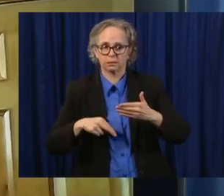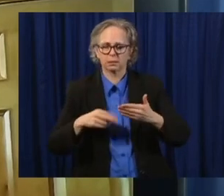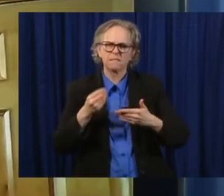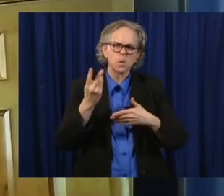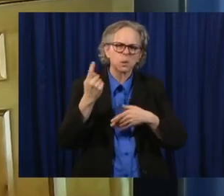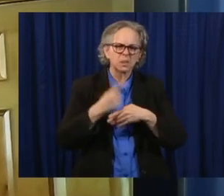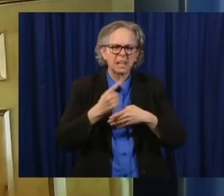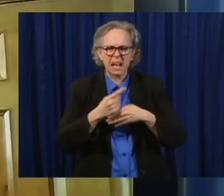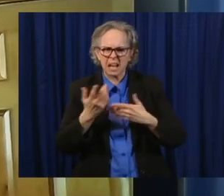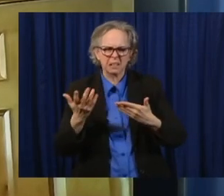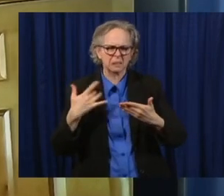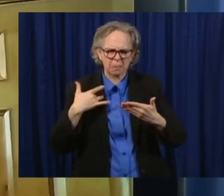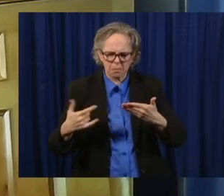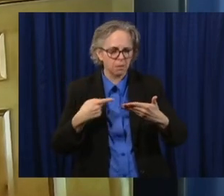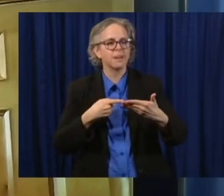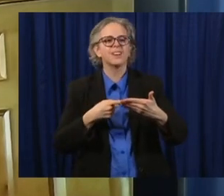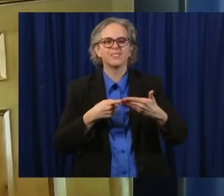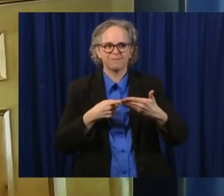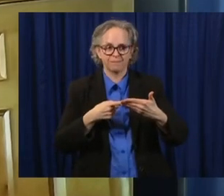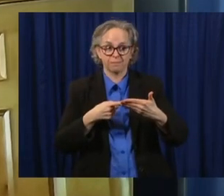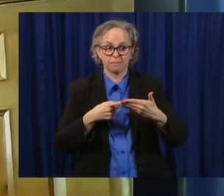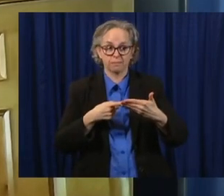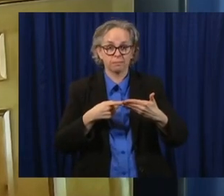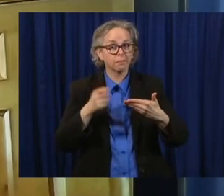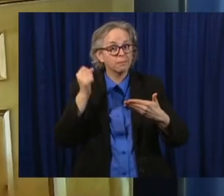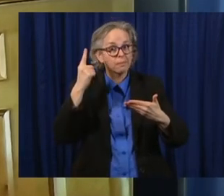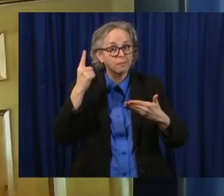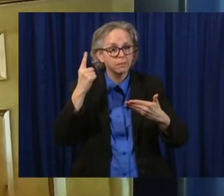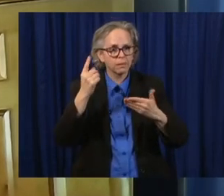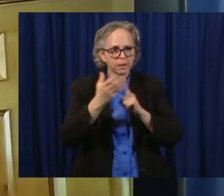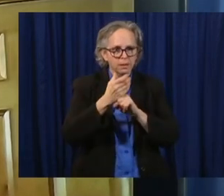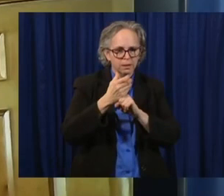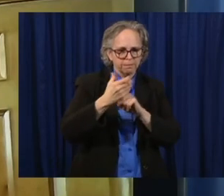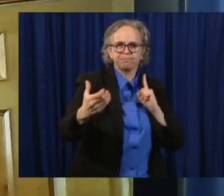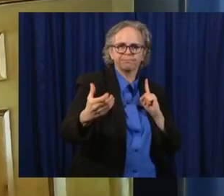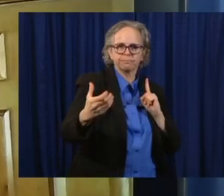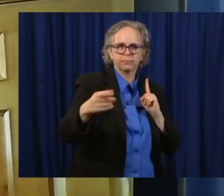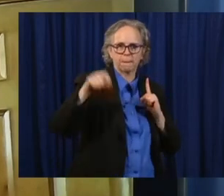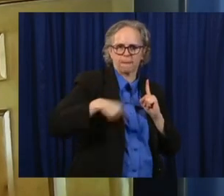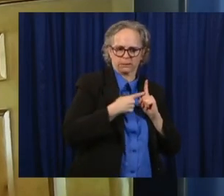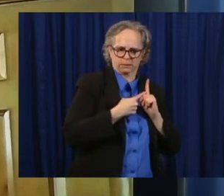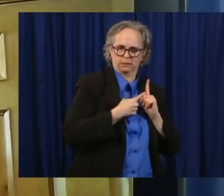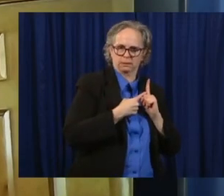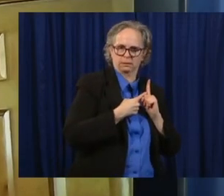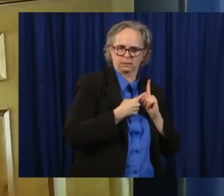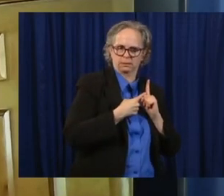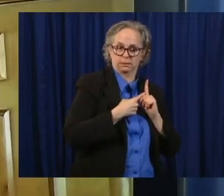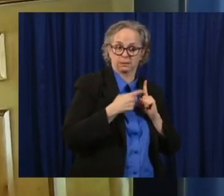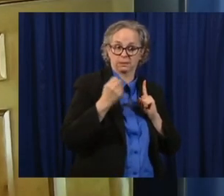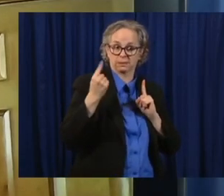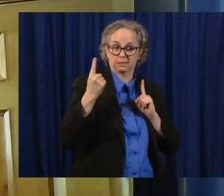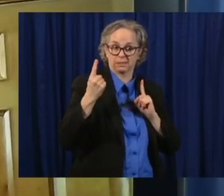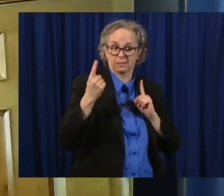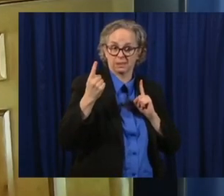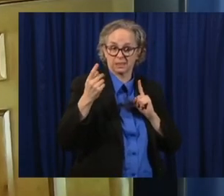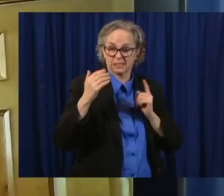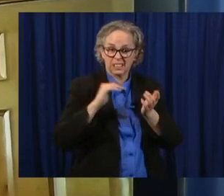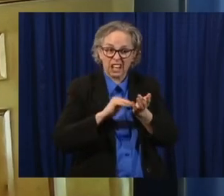generally. But he should really start to isolate at the point where his doctor says you may have COVID. And that means